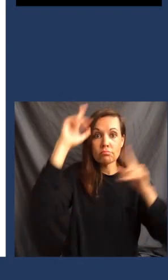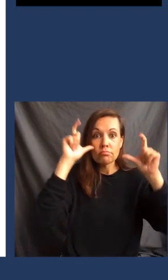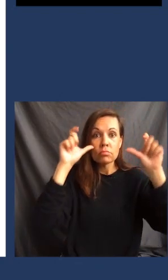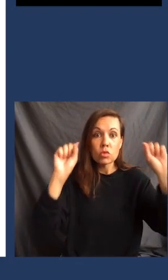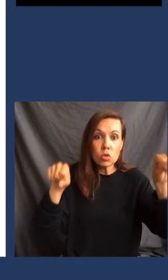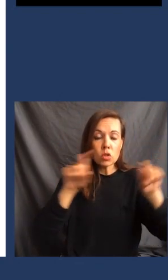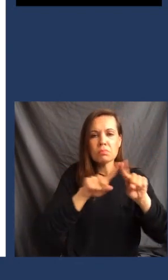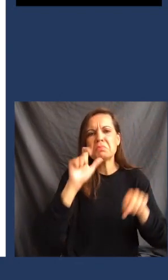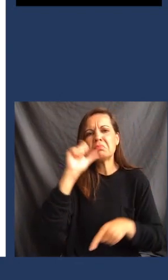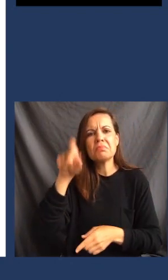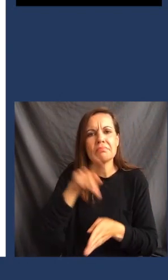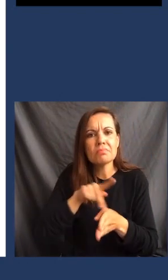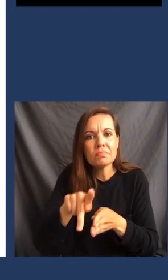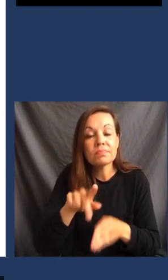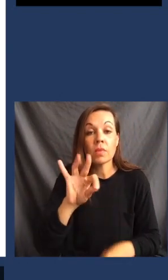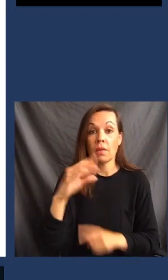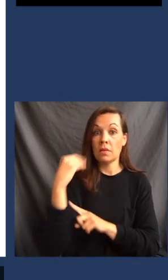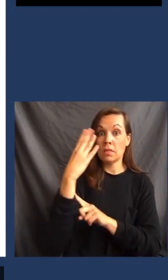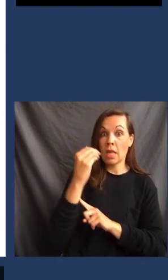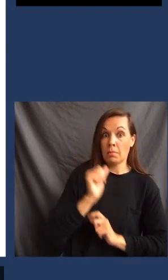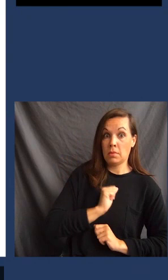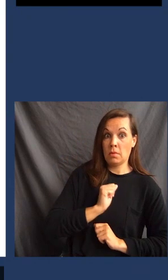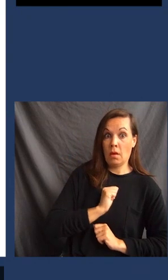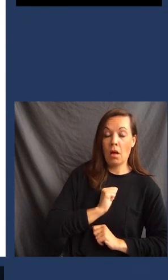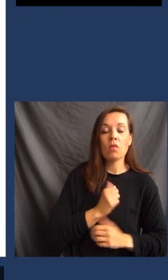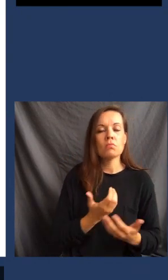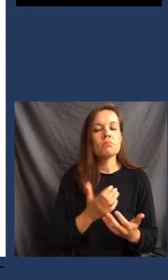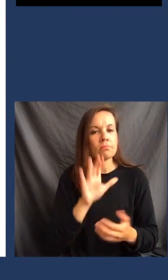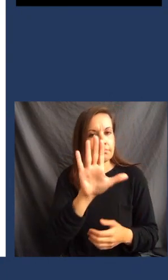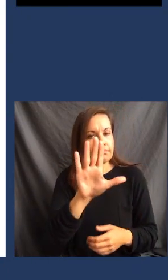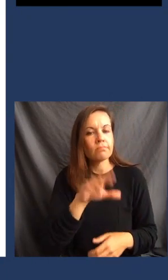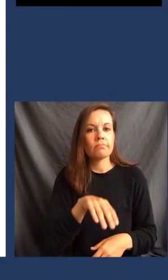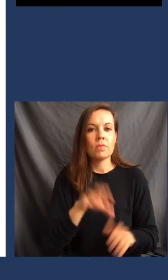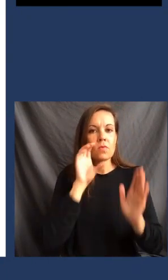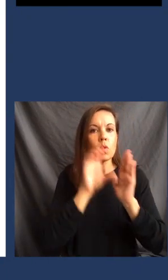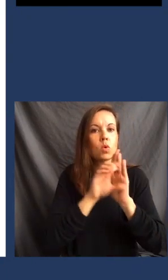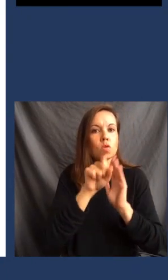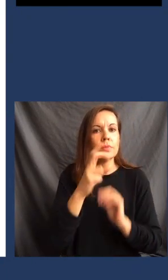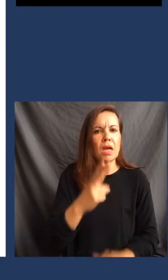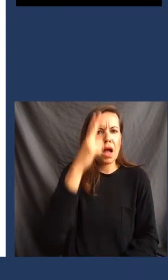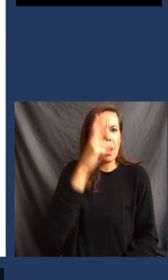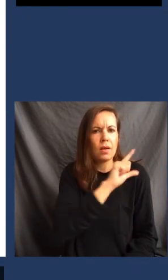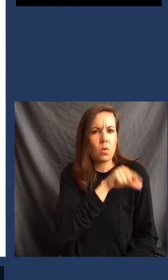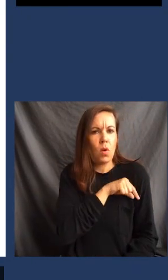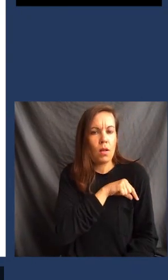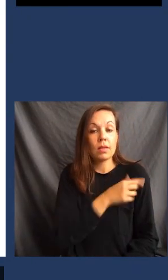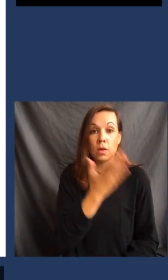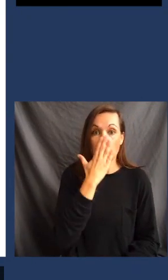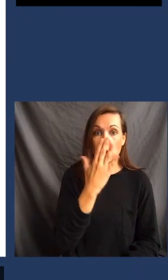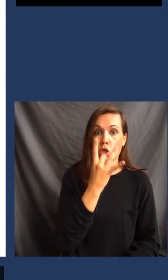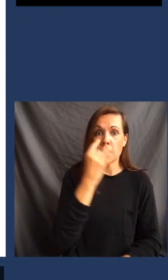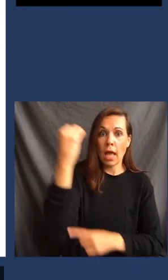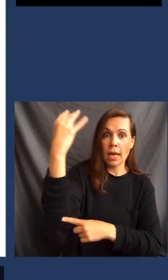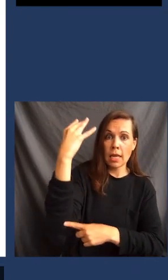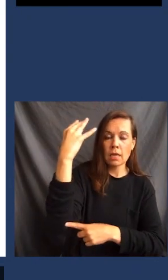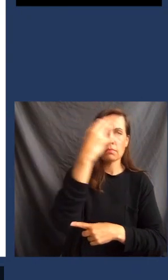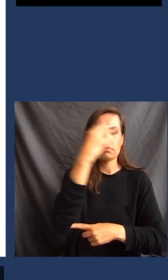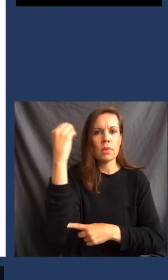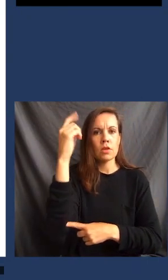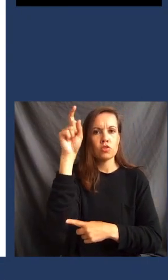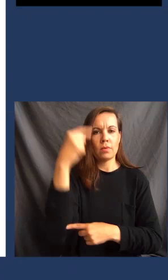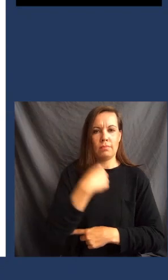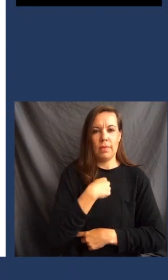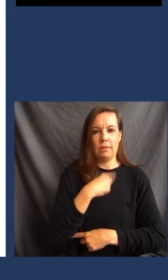either. If you snap your own, just make sure that your photo is high resolution, has great lighting, and just features